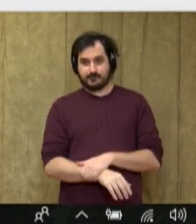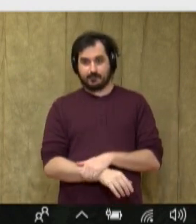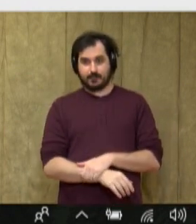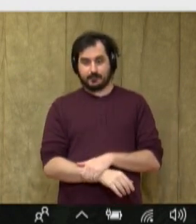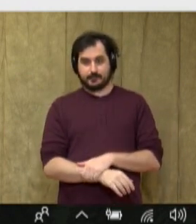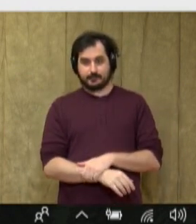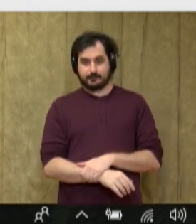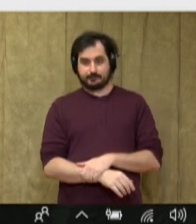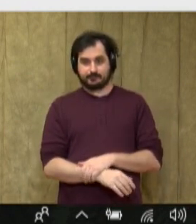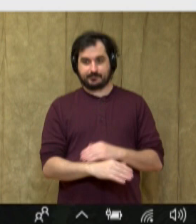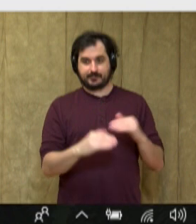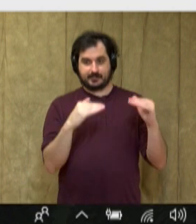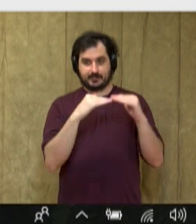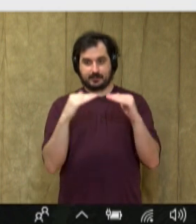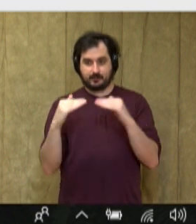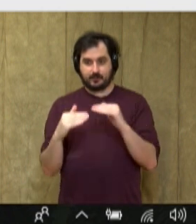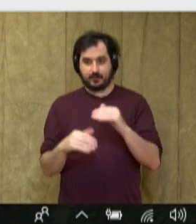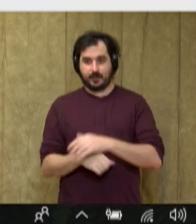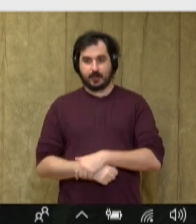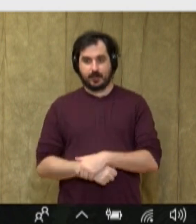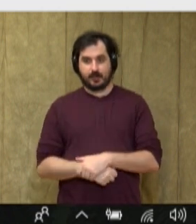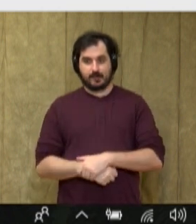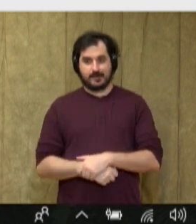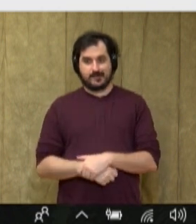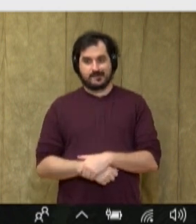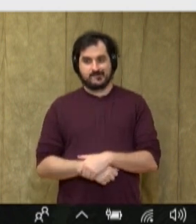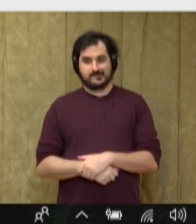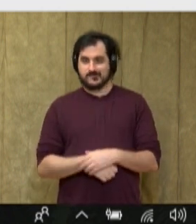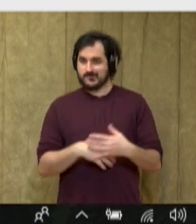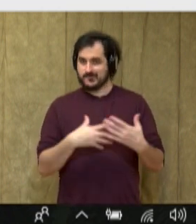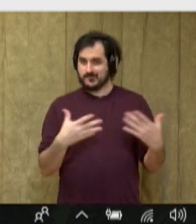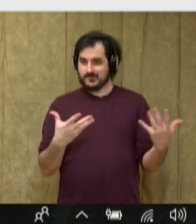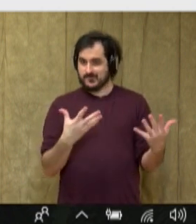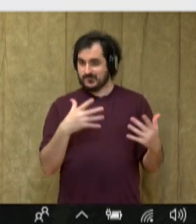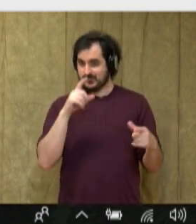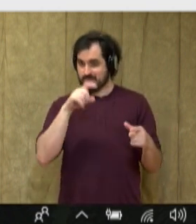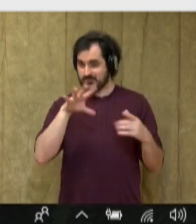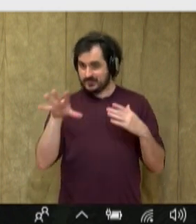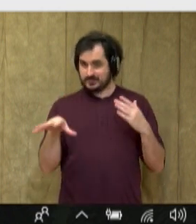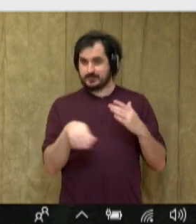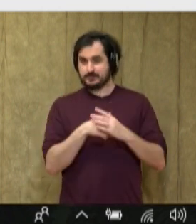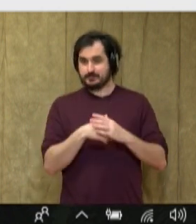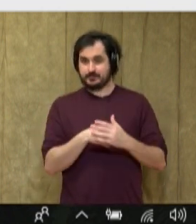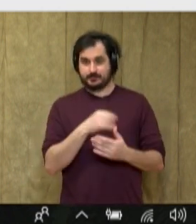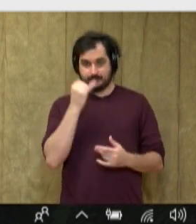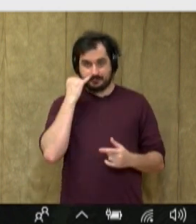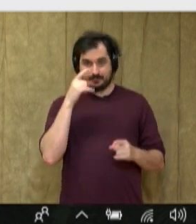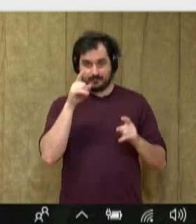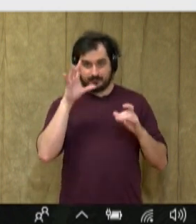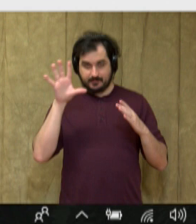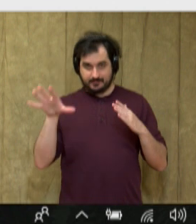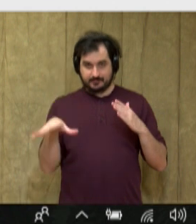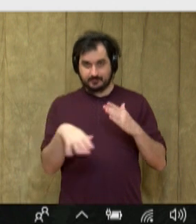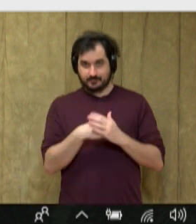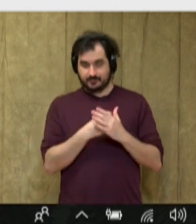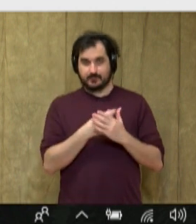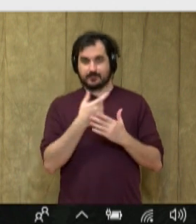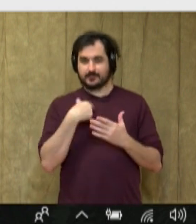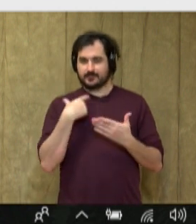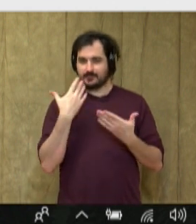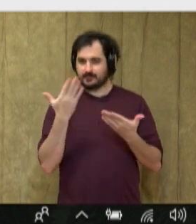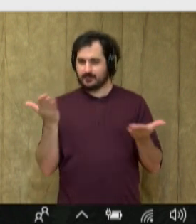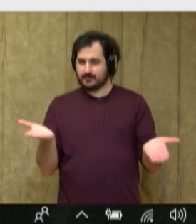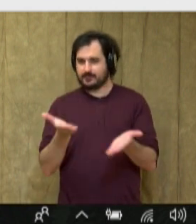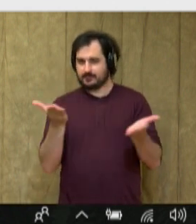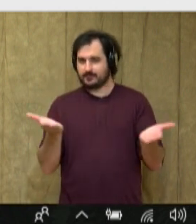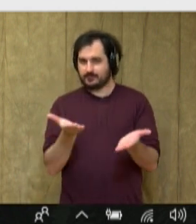35ths equals, well, what's this though? We have to add. If you can add in your mind, I encourage you to do that, but if